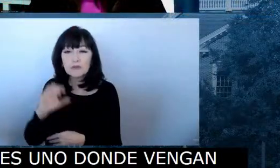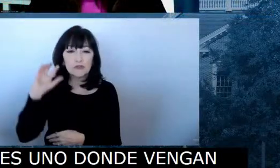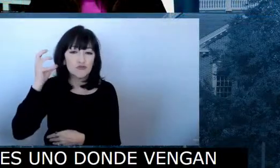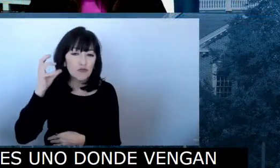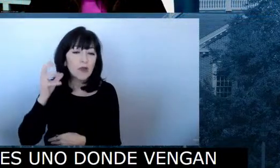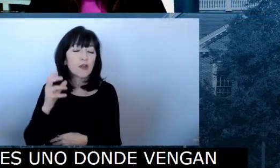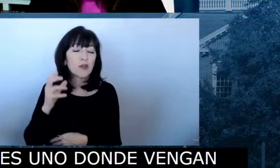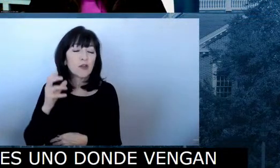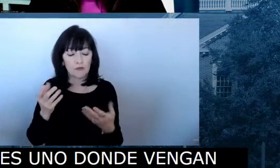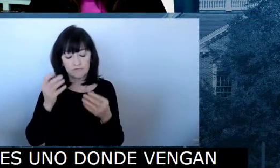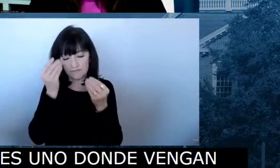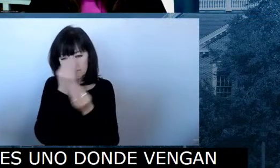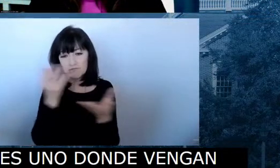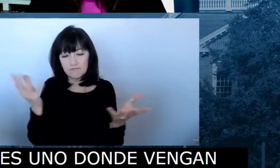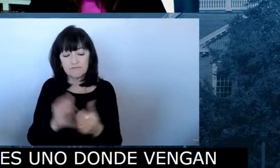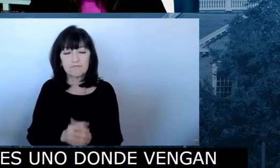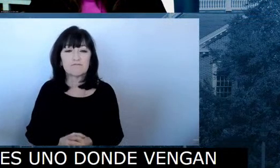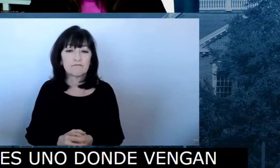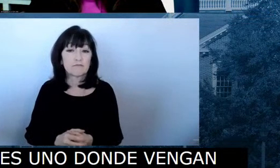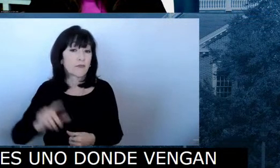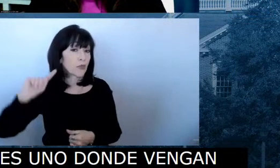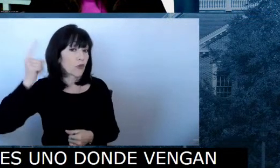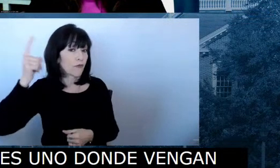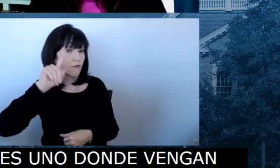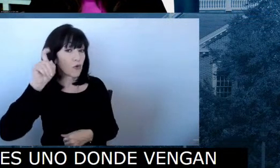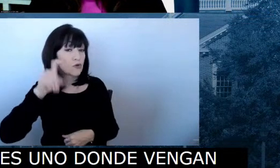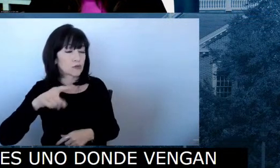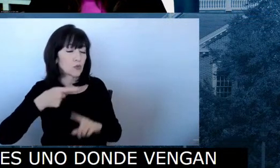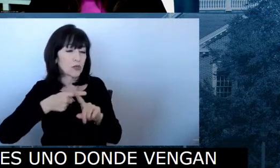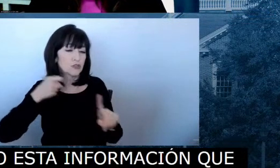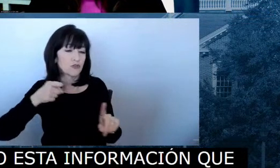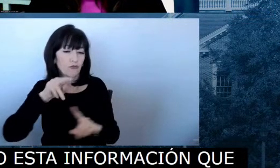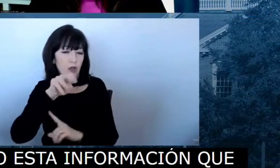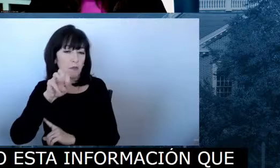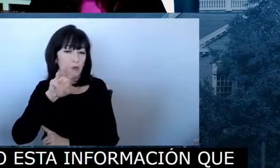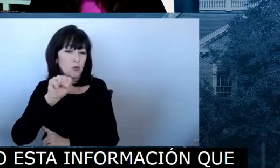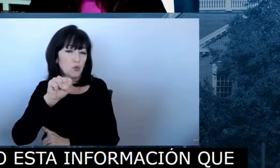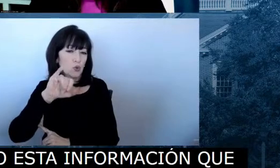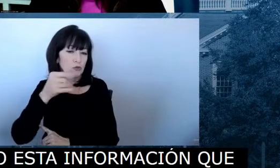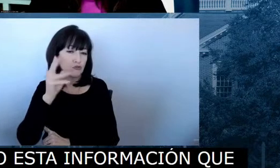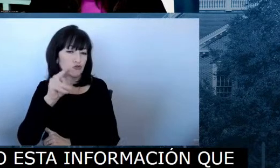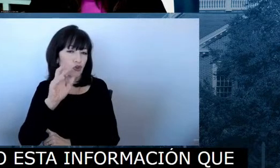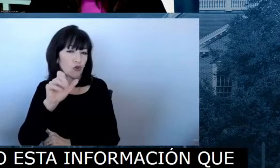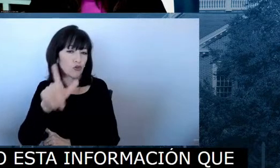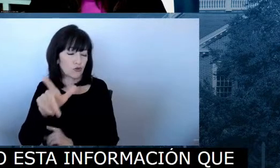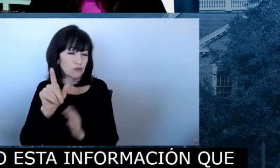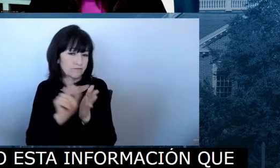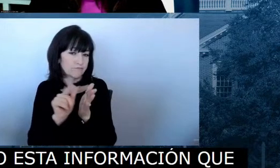All right, Governor, the first question is going to come from Meredith Newman of the News Journal.